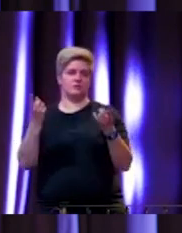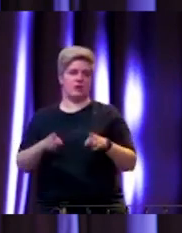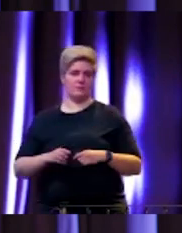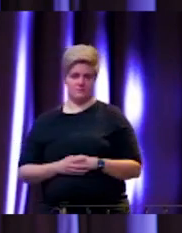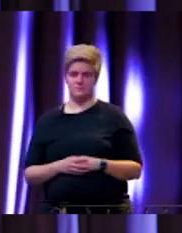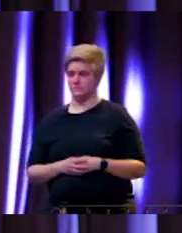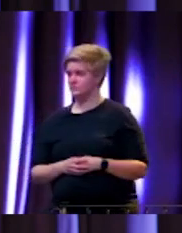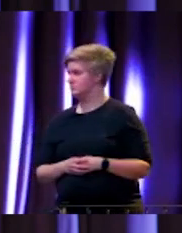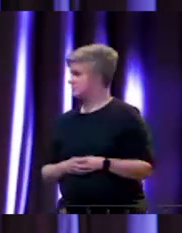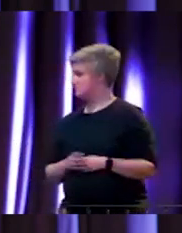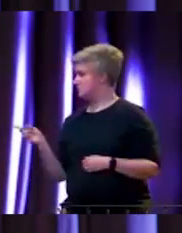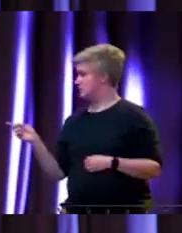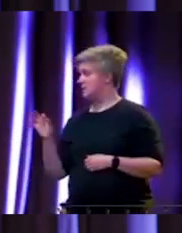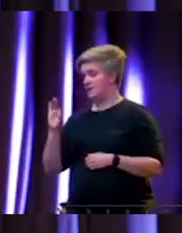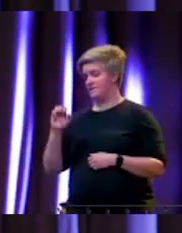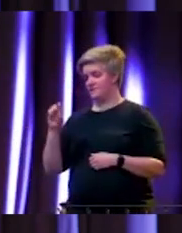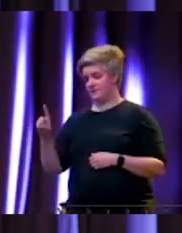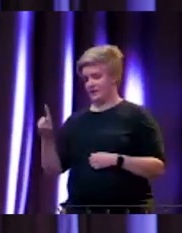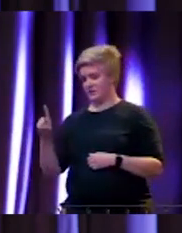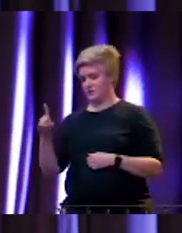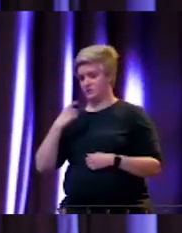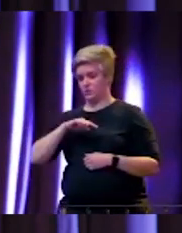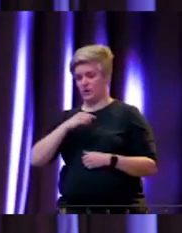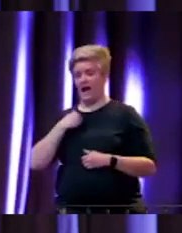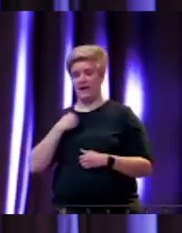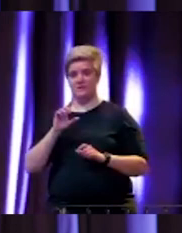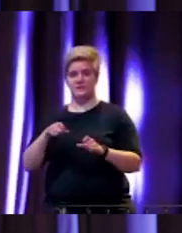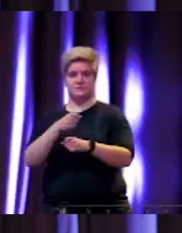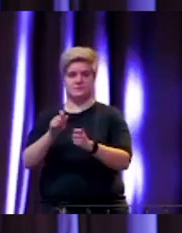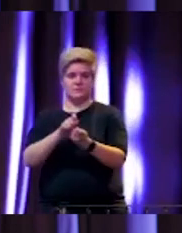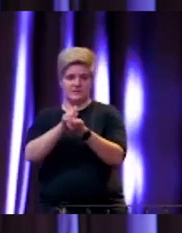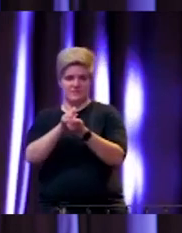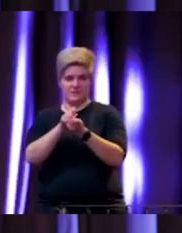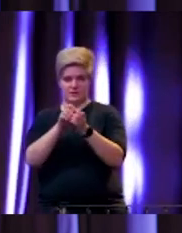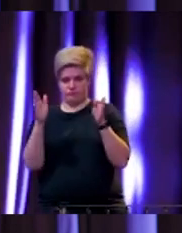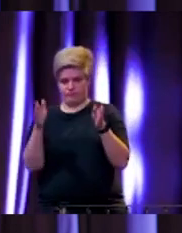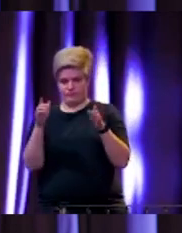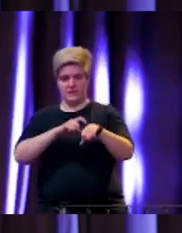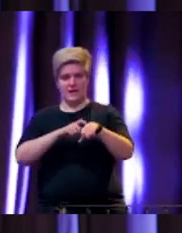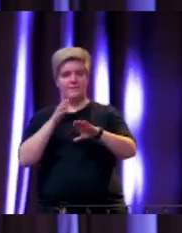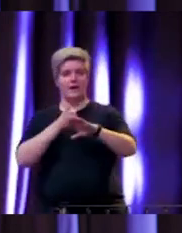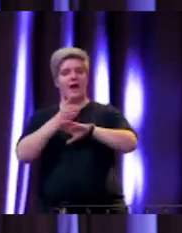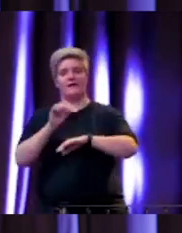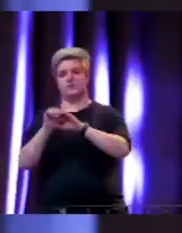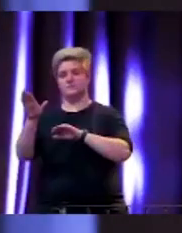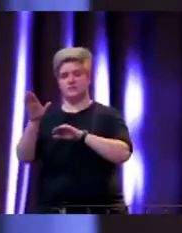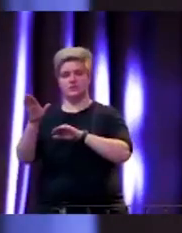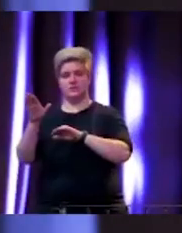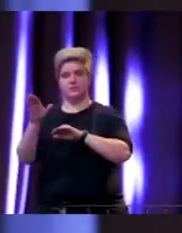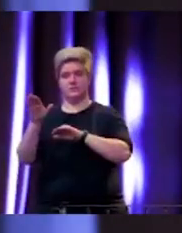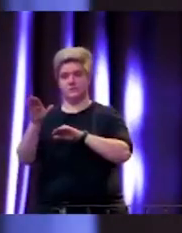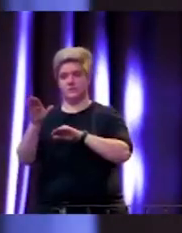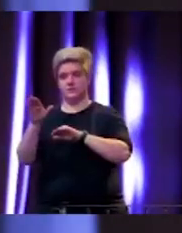For Field and A Road Together, we have a dedicated chunk of time after the submission and after we will announce,